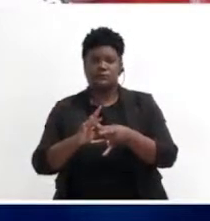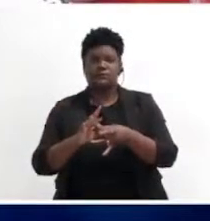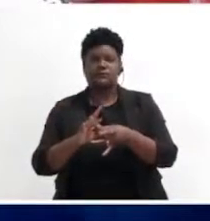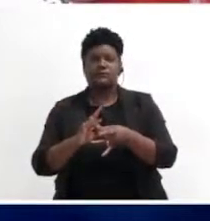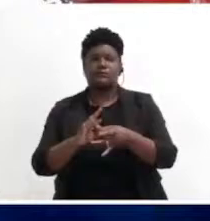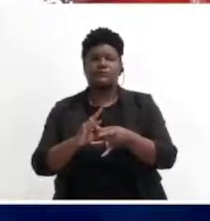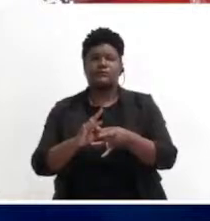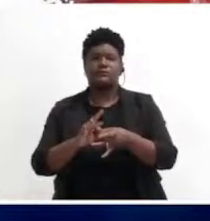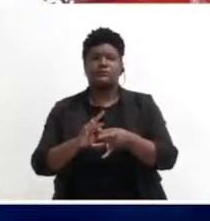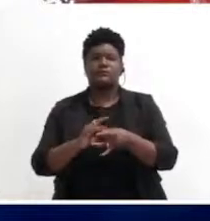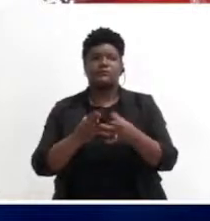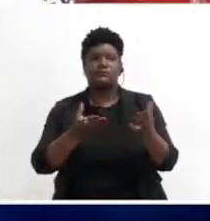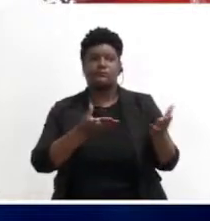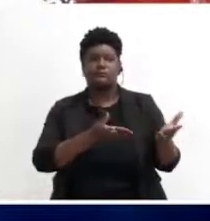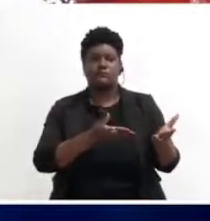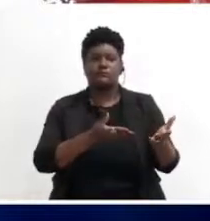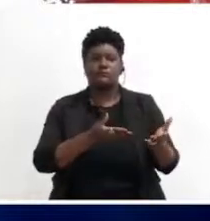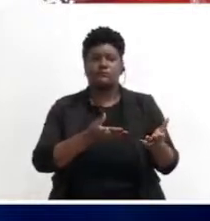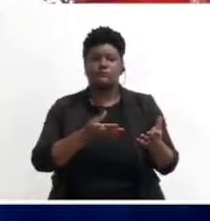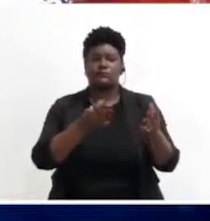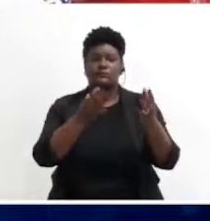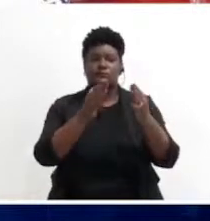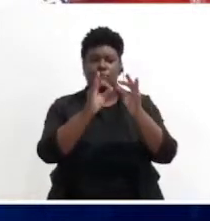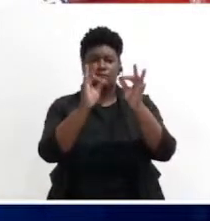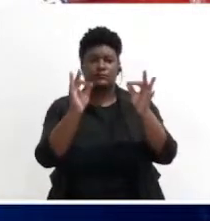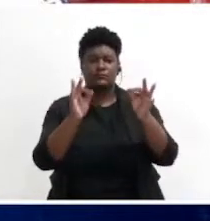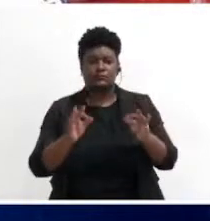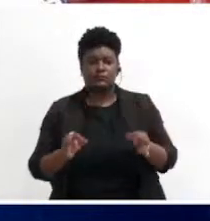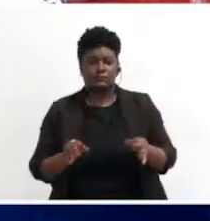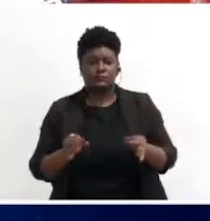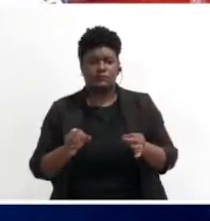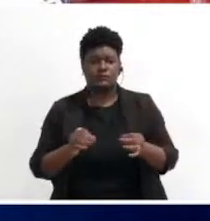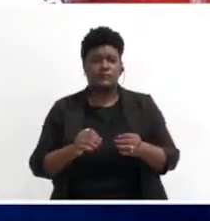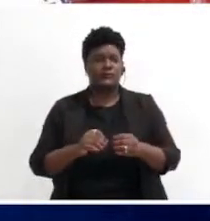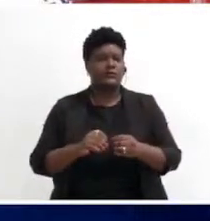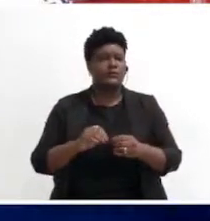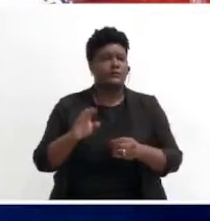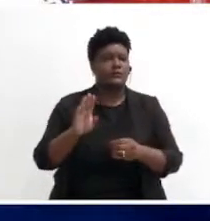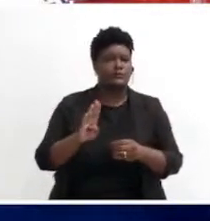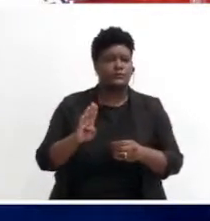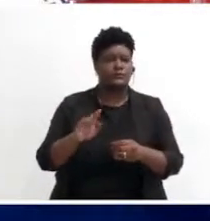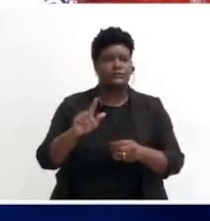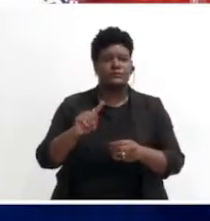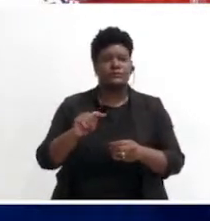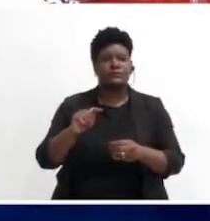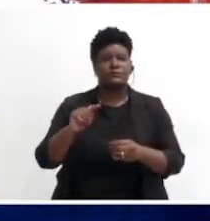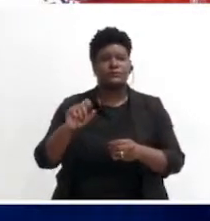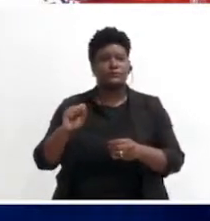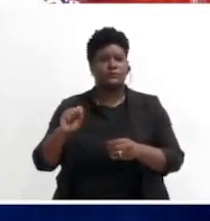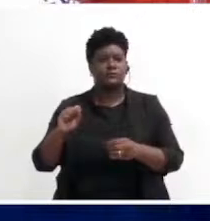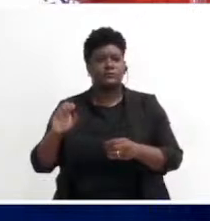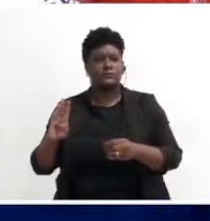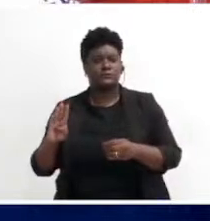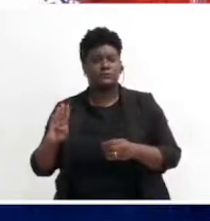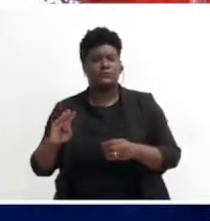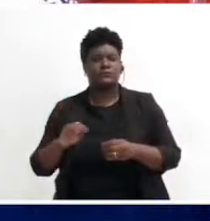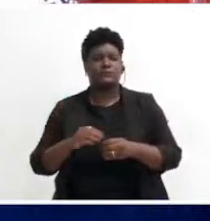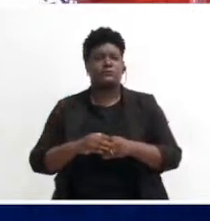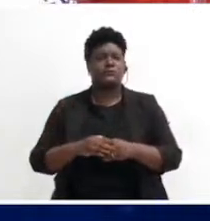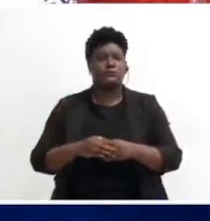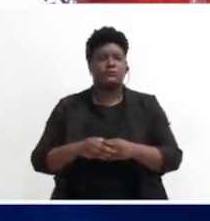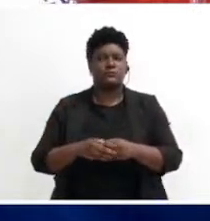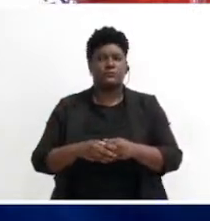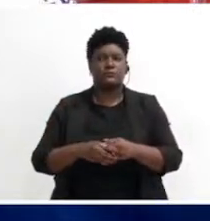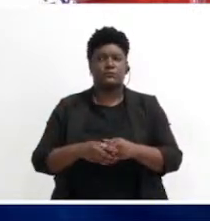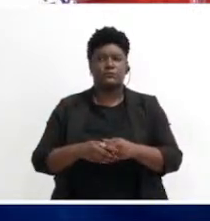V-shaped structure is the TSV has been etched through the image sensor chip, and so that you